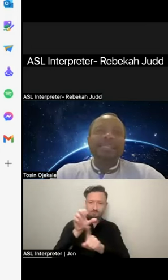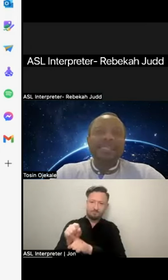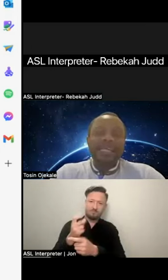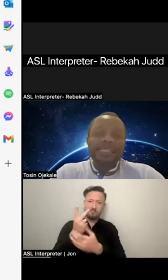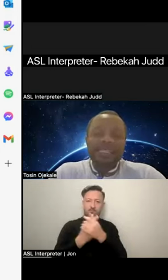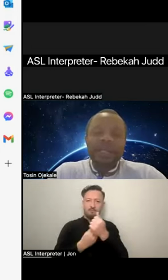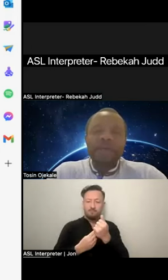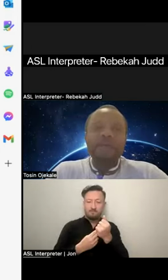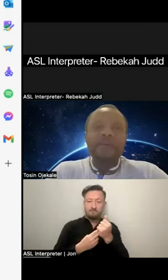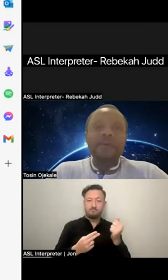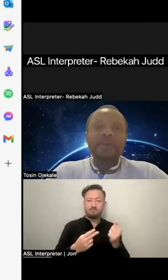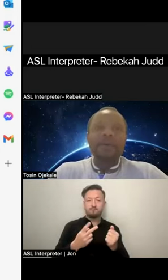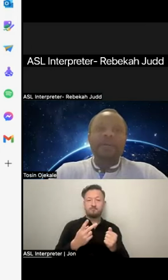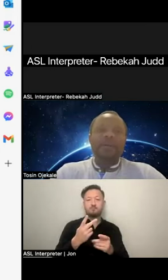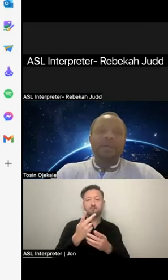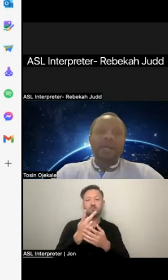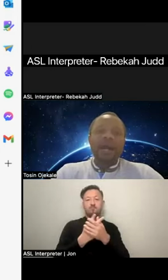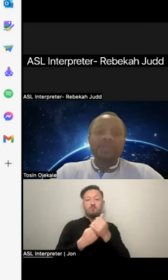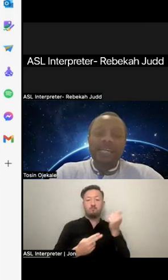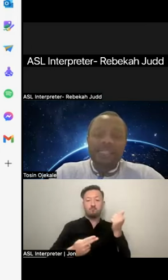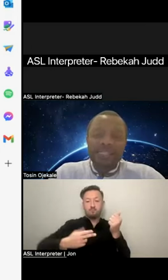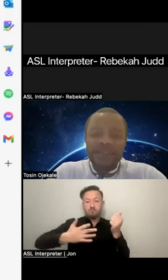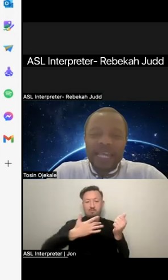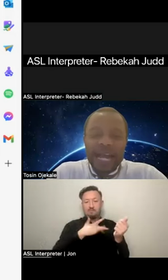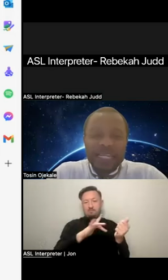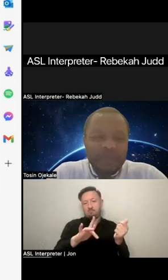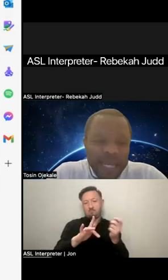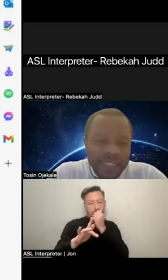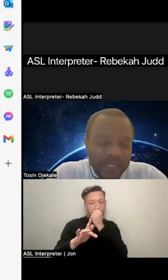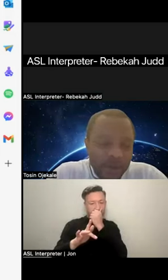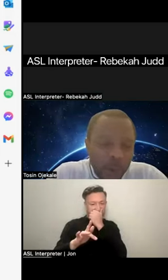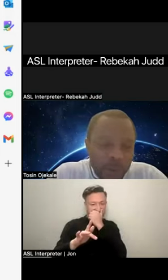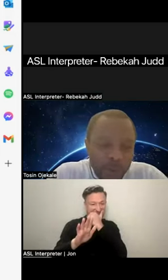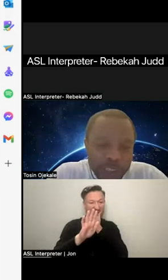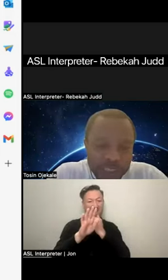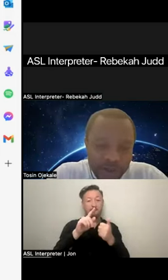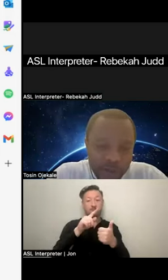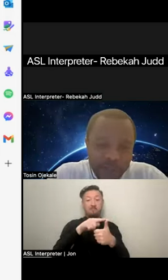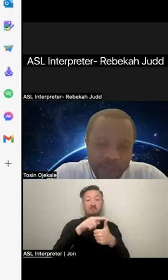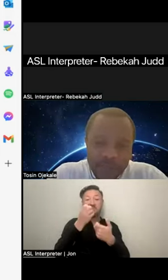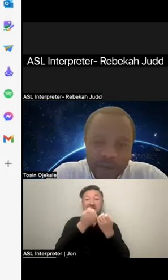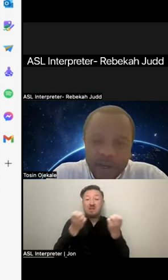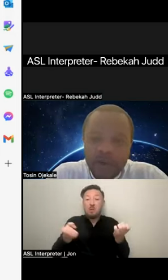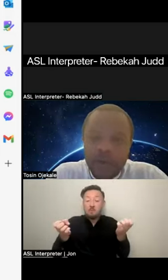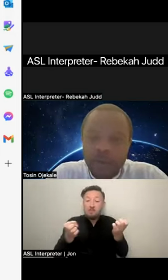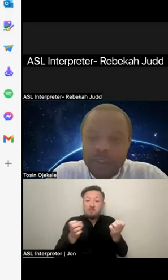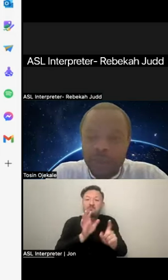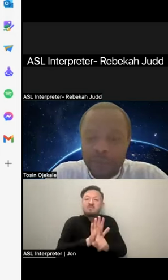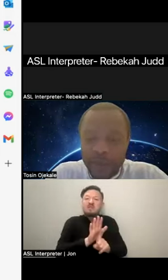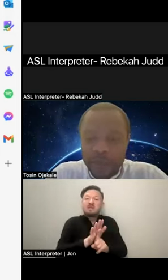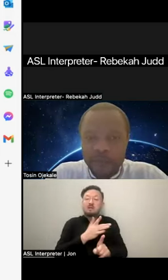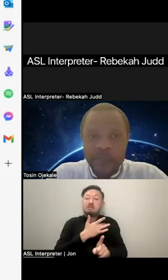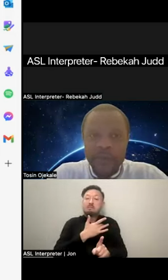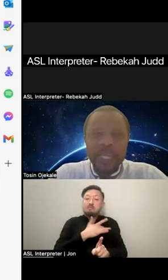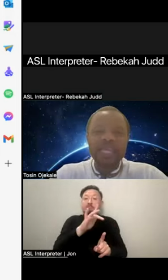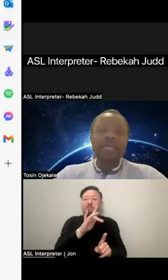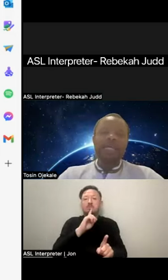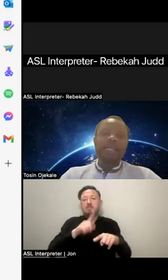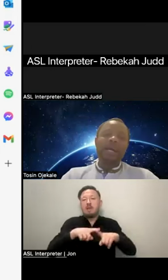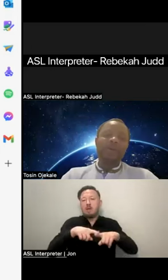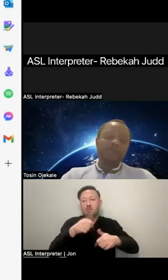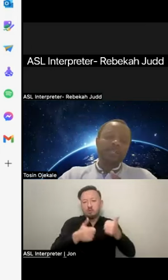they are sensitive. How sensitive they are depends on which of them or which one of them.